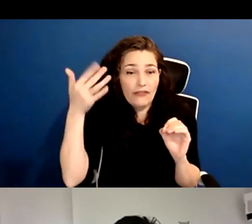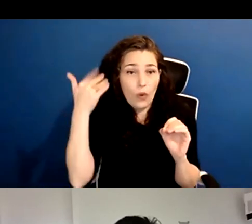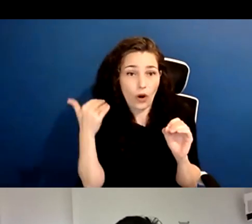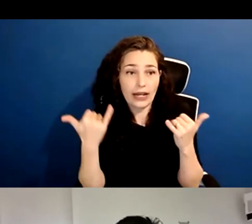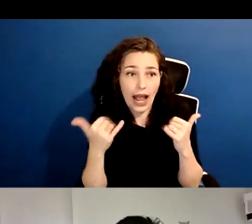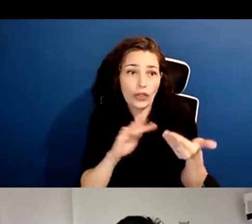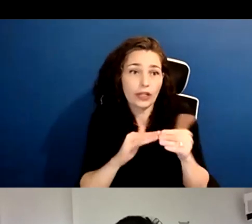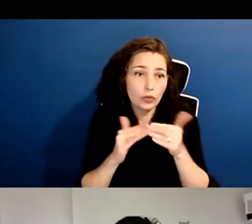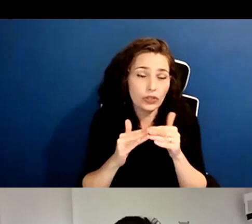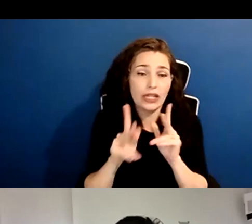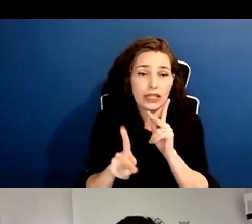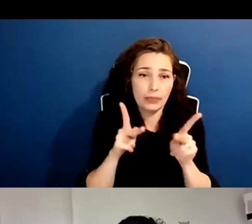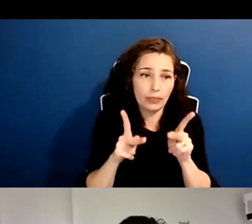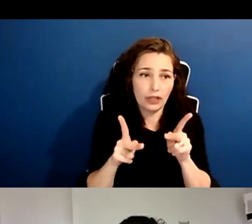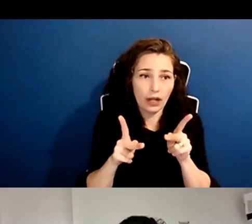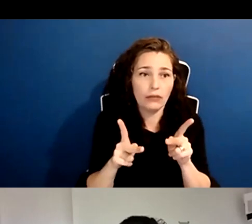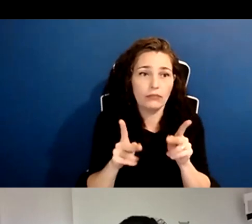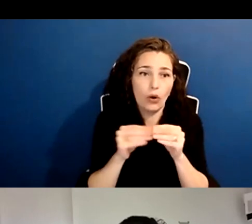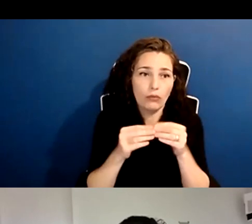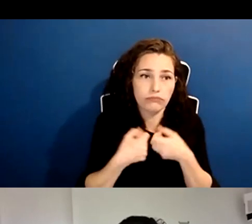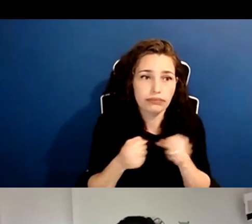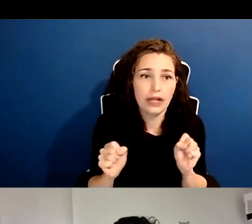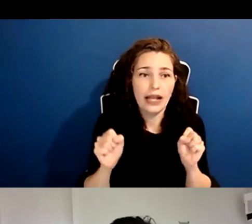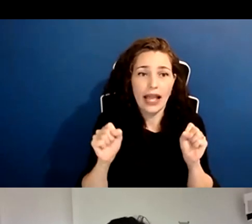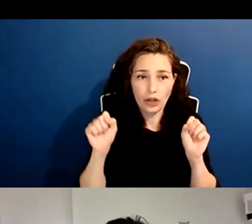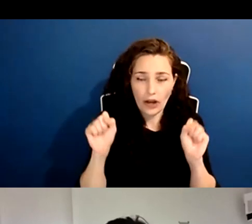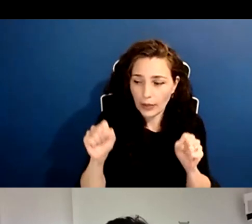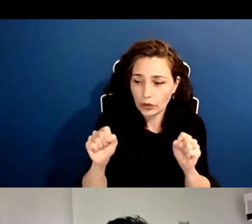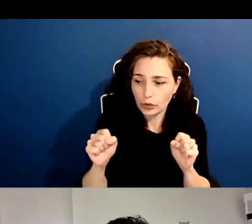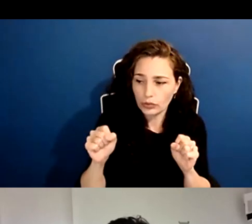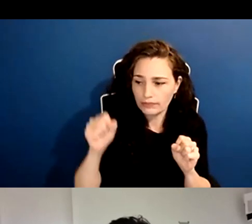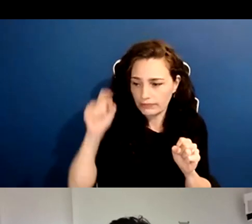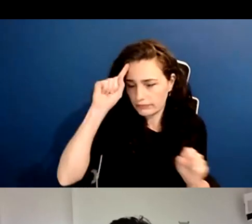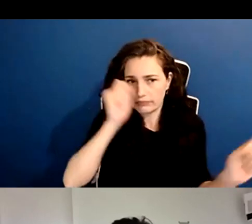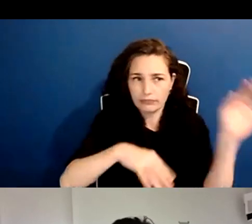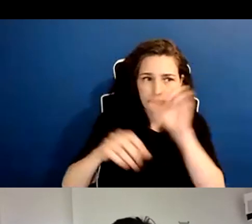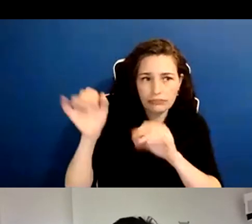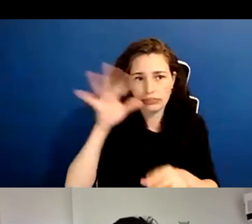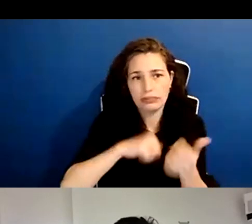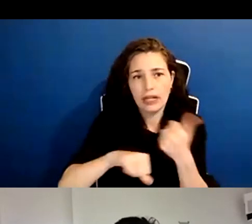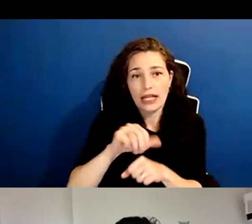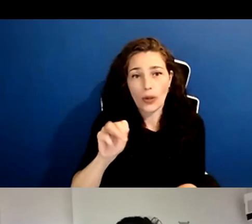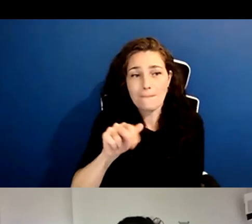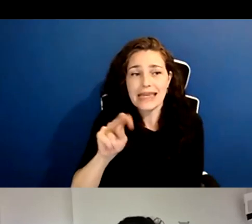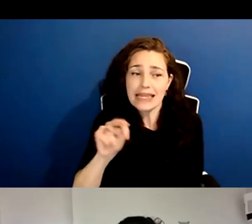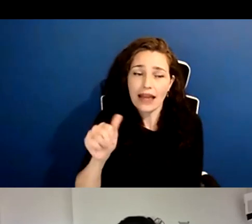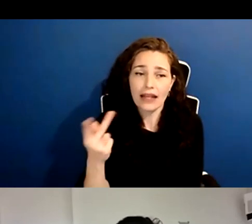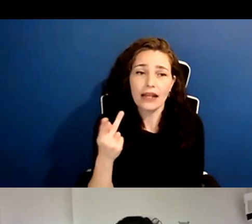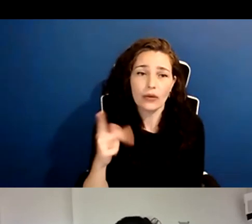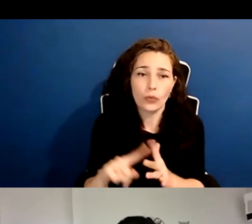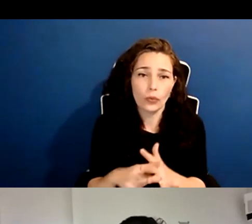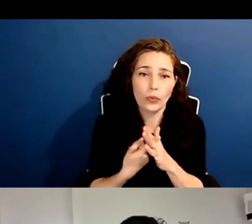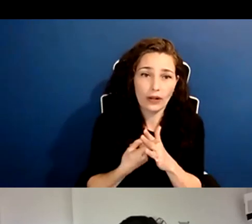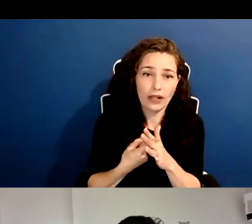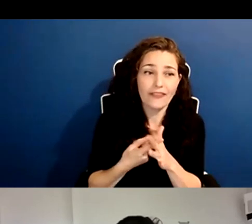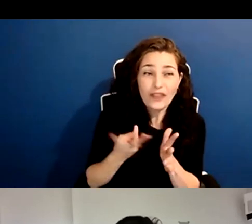say, you know, for me, like Meena has been there from the beginning, and then we have a few people that we trust that would send off our, you know, it's been quite a journey, but